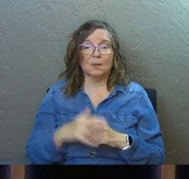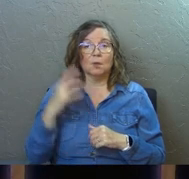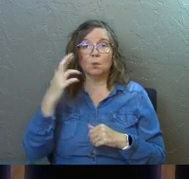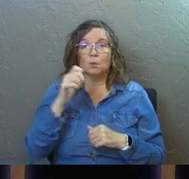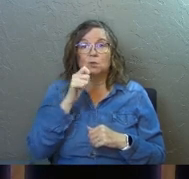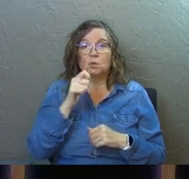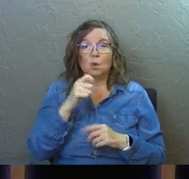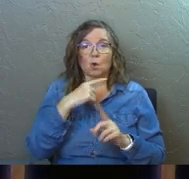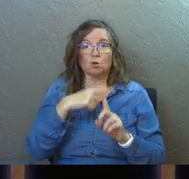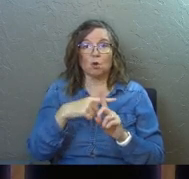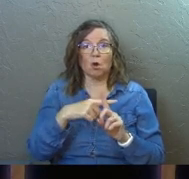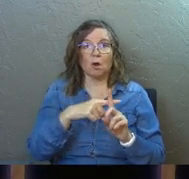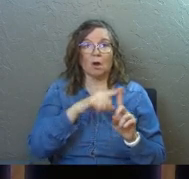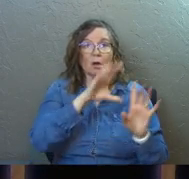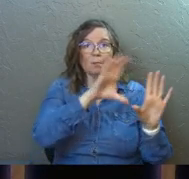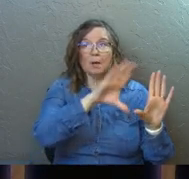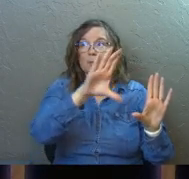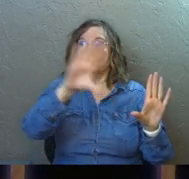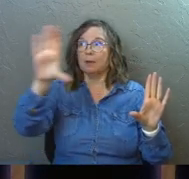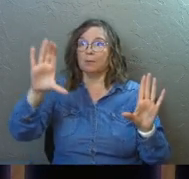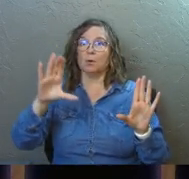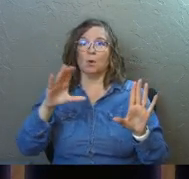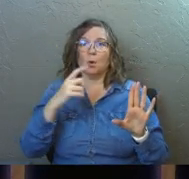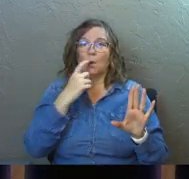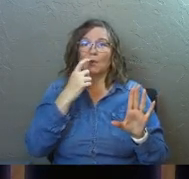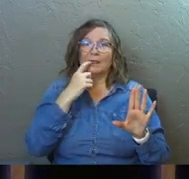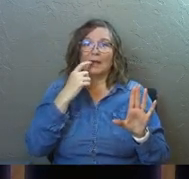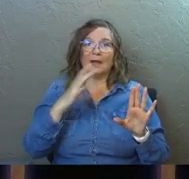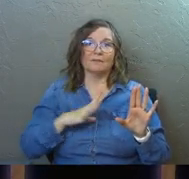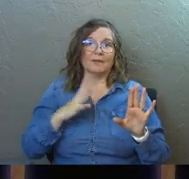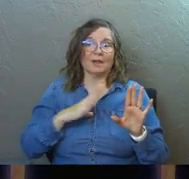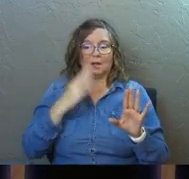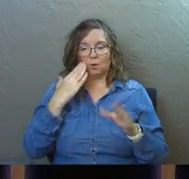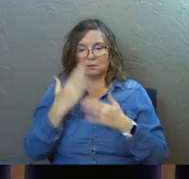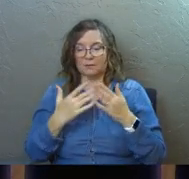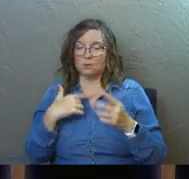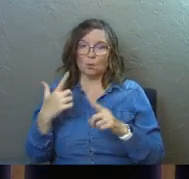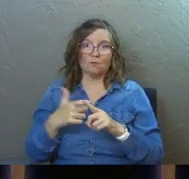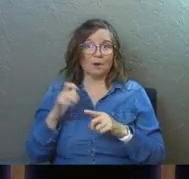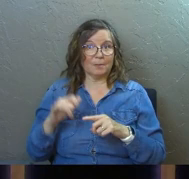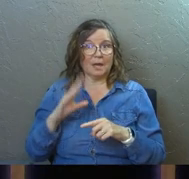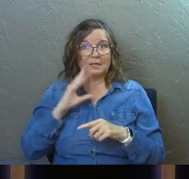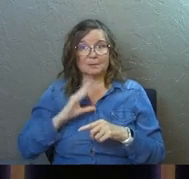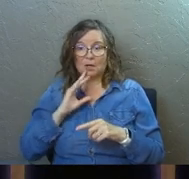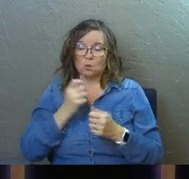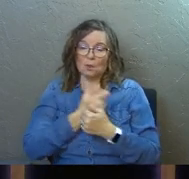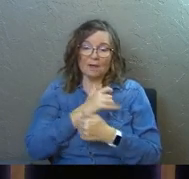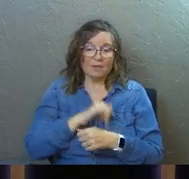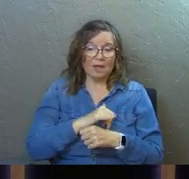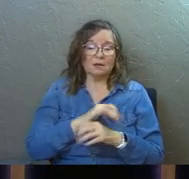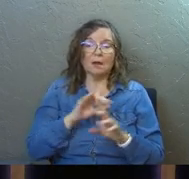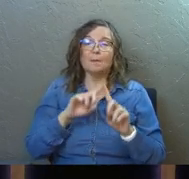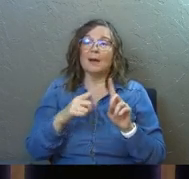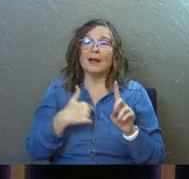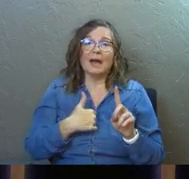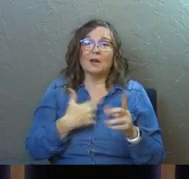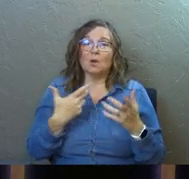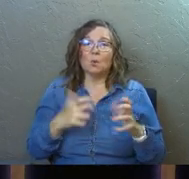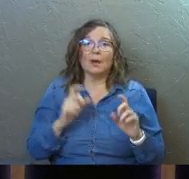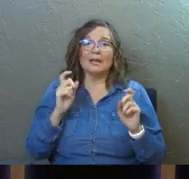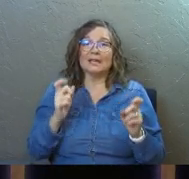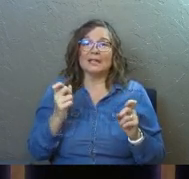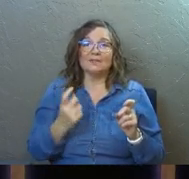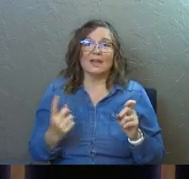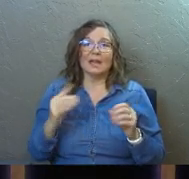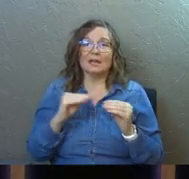The reason we don't put a lot of crosses up or a lot of stained glass and things like that, and I know some of you guys came from that and you love that, but I don't want to